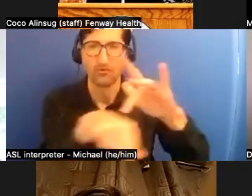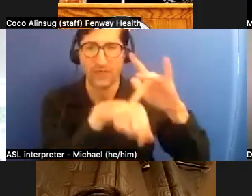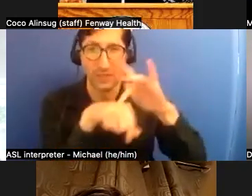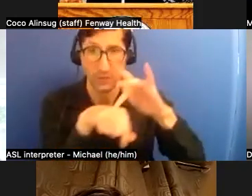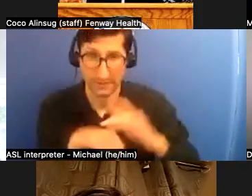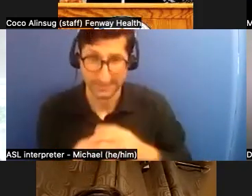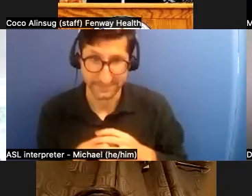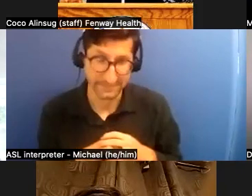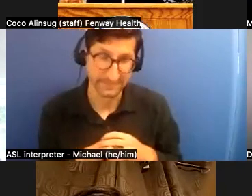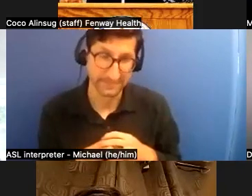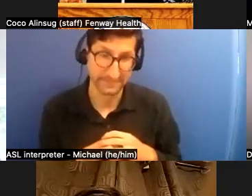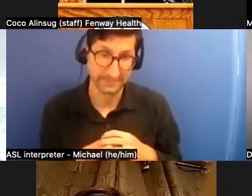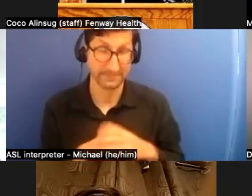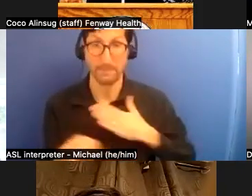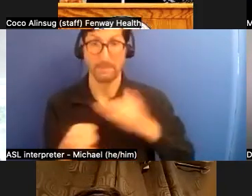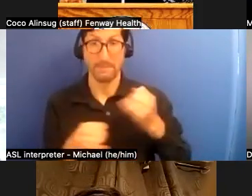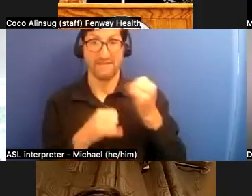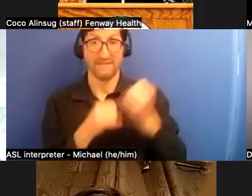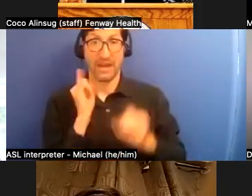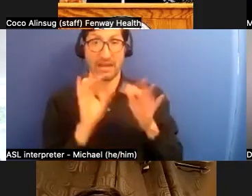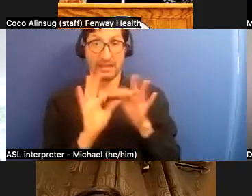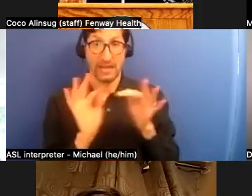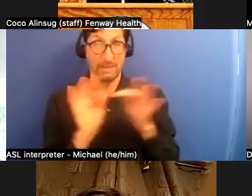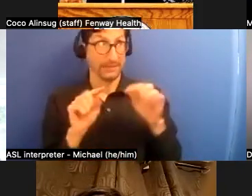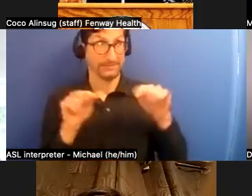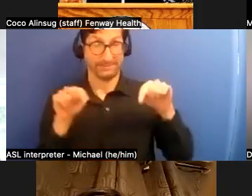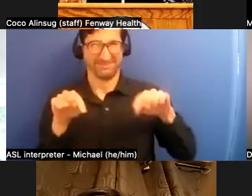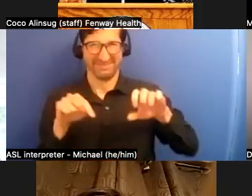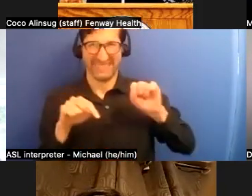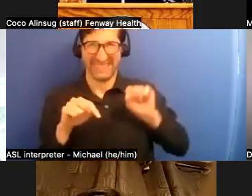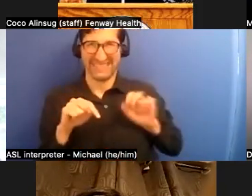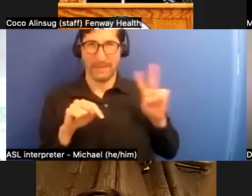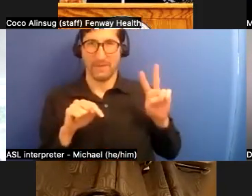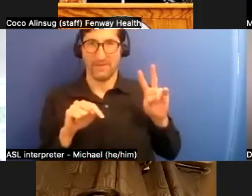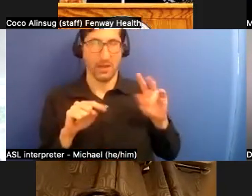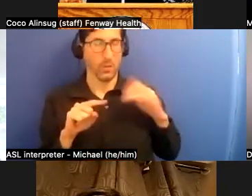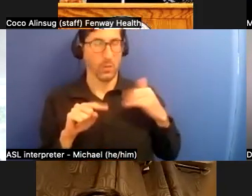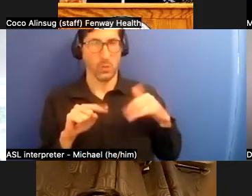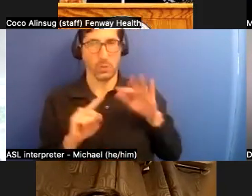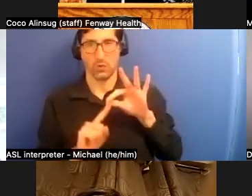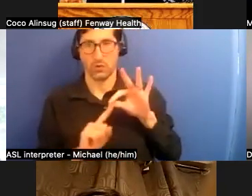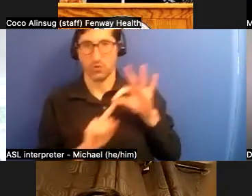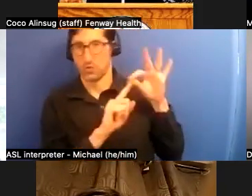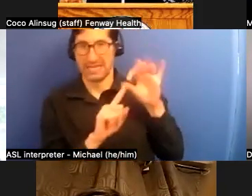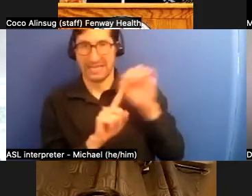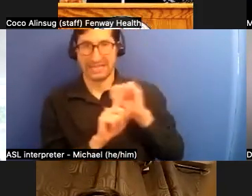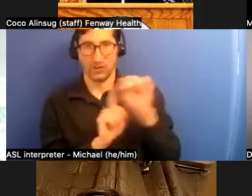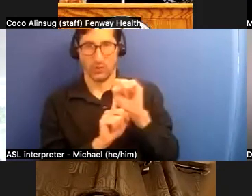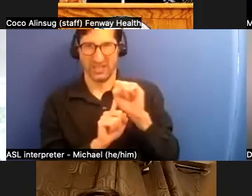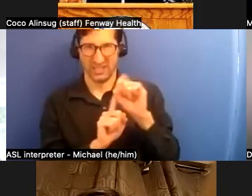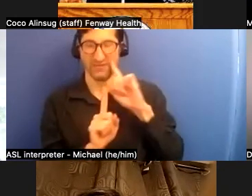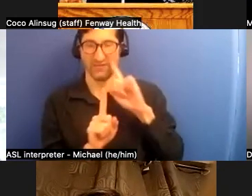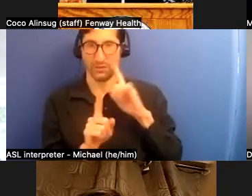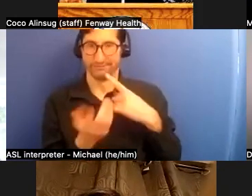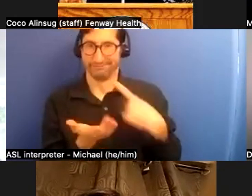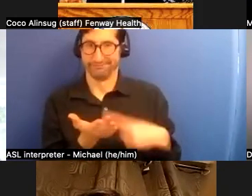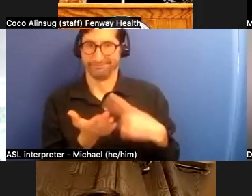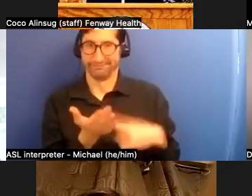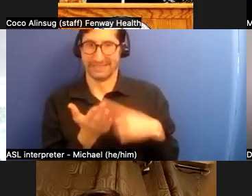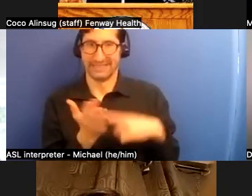Lastly, what I would say is, Somerville is uniquely positioned to have this conversation. I served in the state legislature